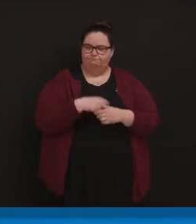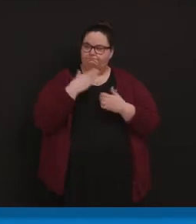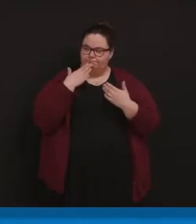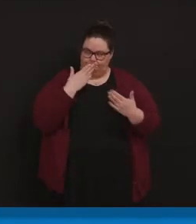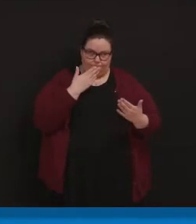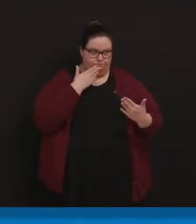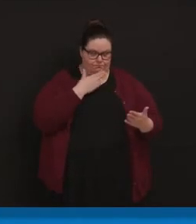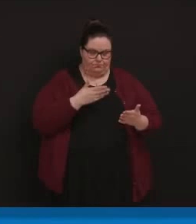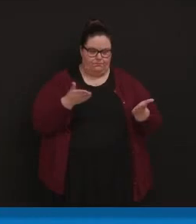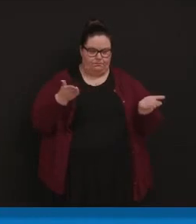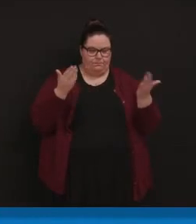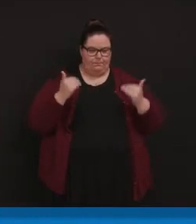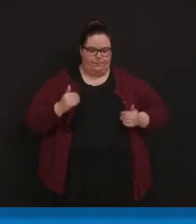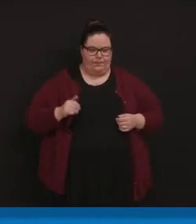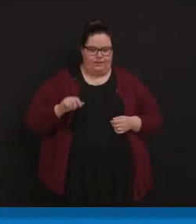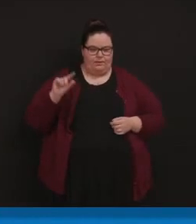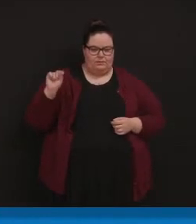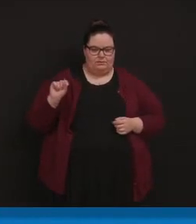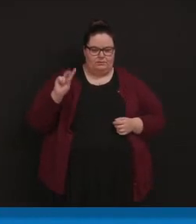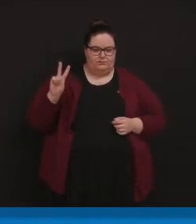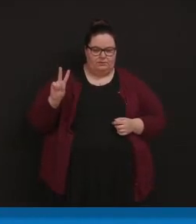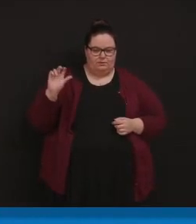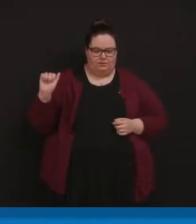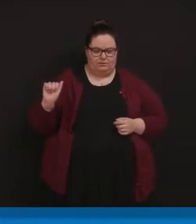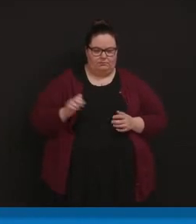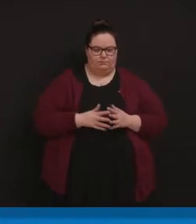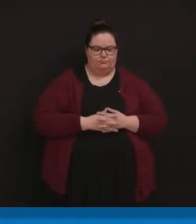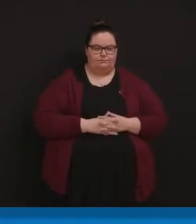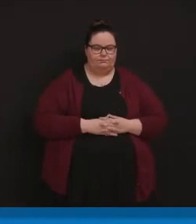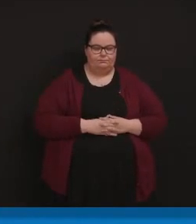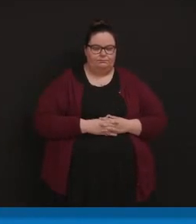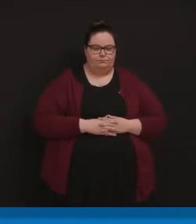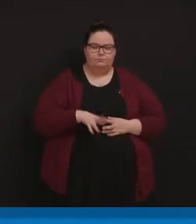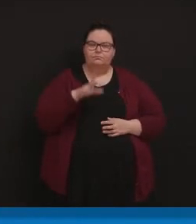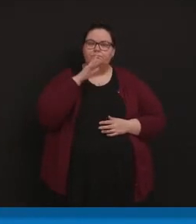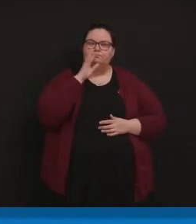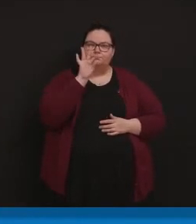Merci, Madame McKinnon. Gilles Duval.